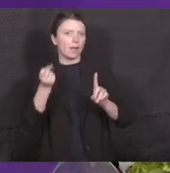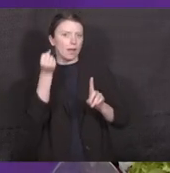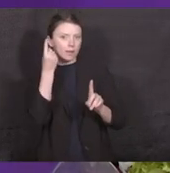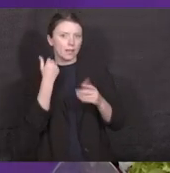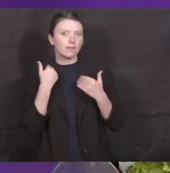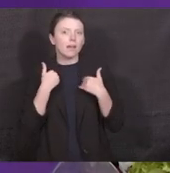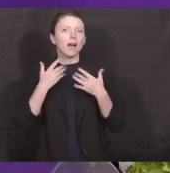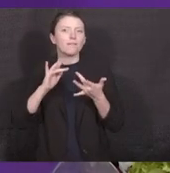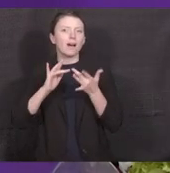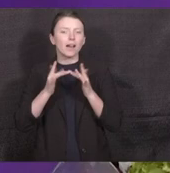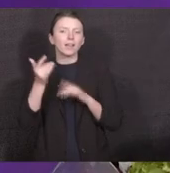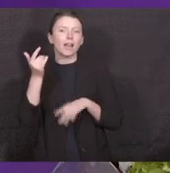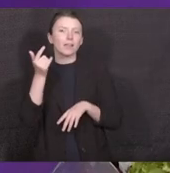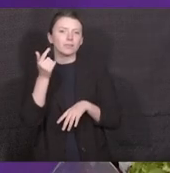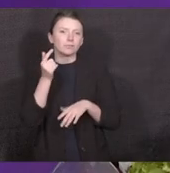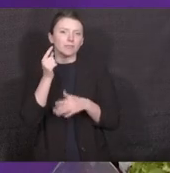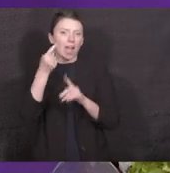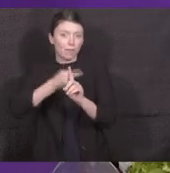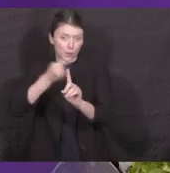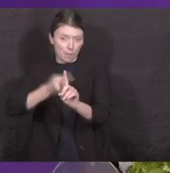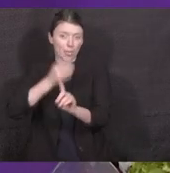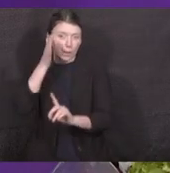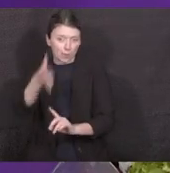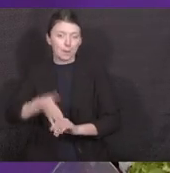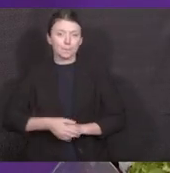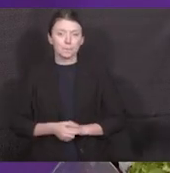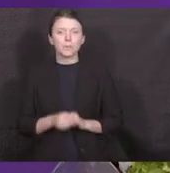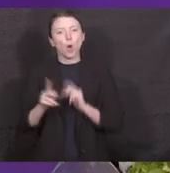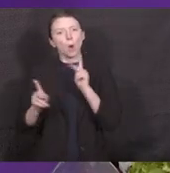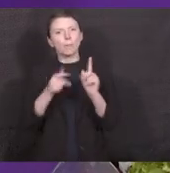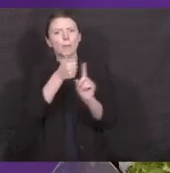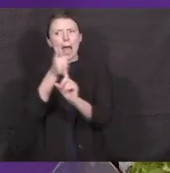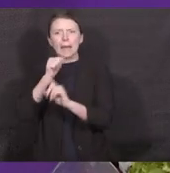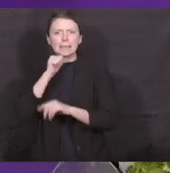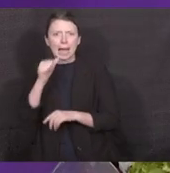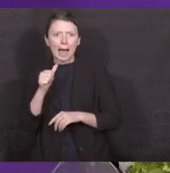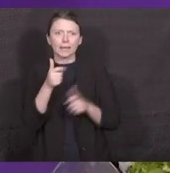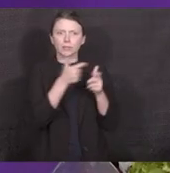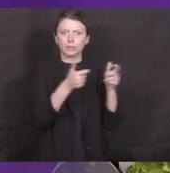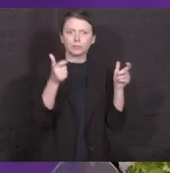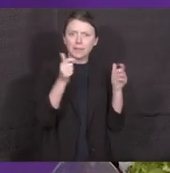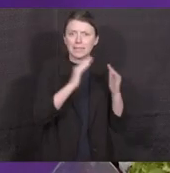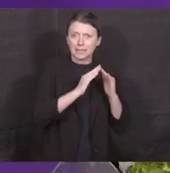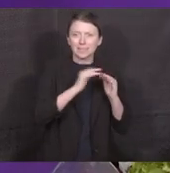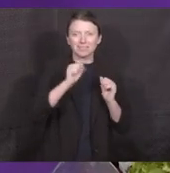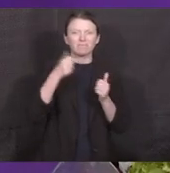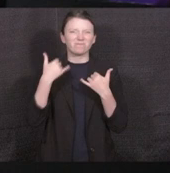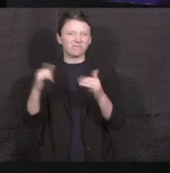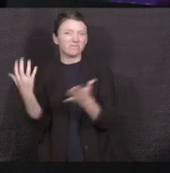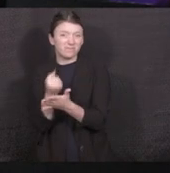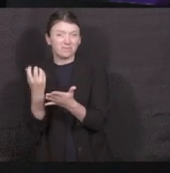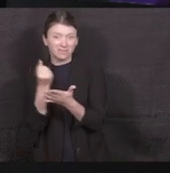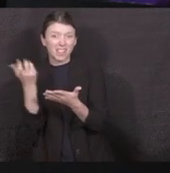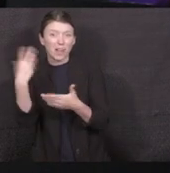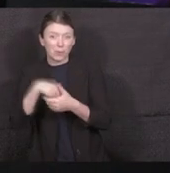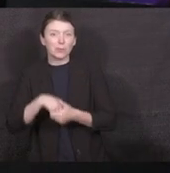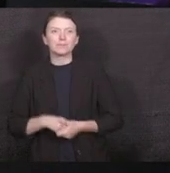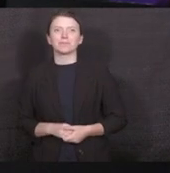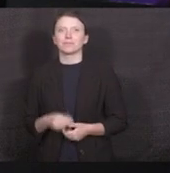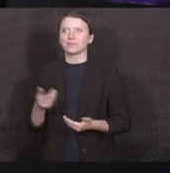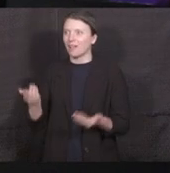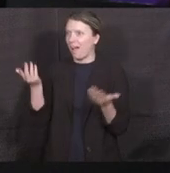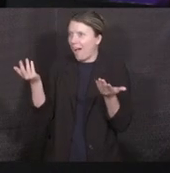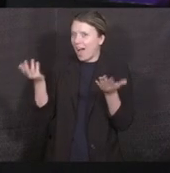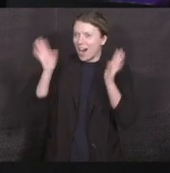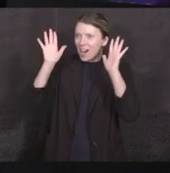doing virtual events every month so that people that are not in those cities can really take an opportunity of what we have to offer. Well, there you go. You just got